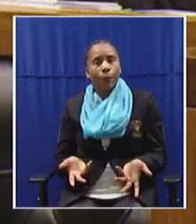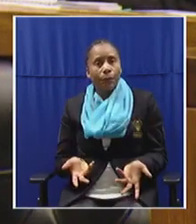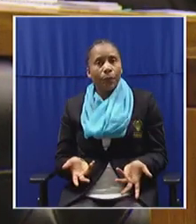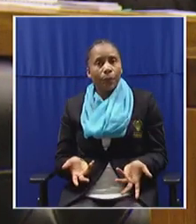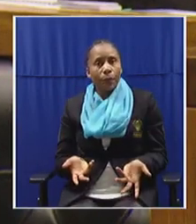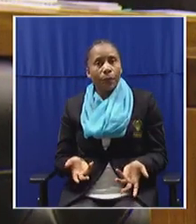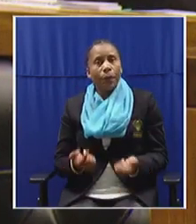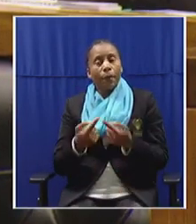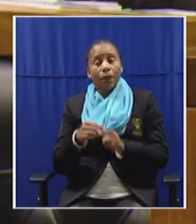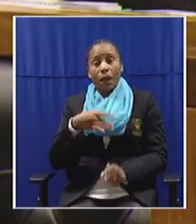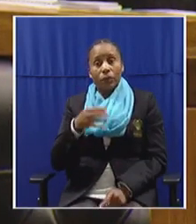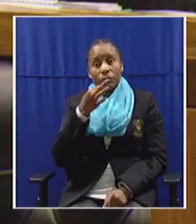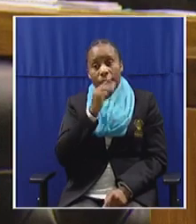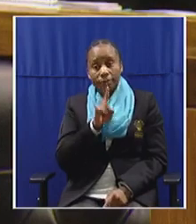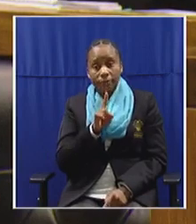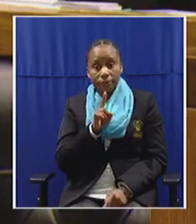But I want to say